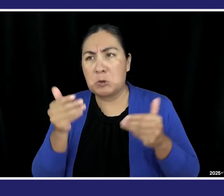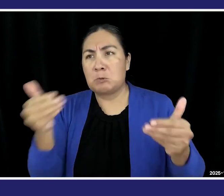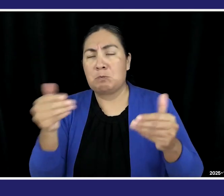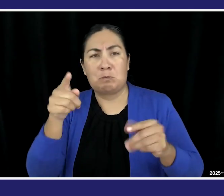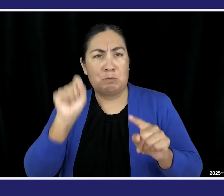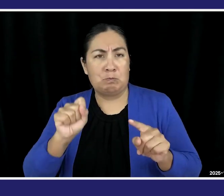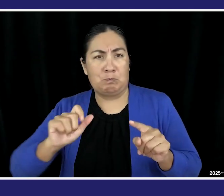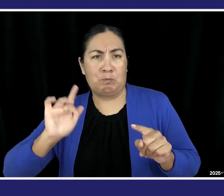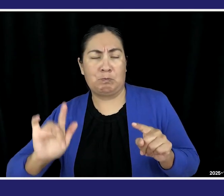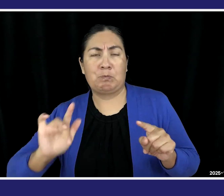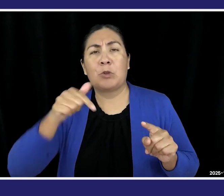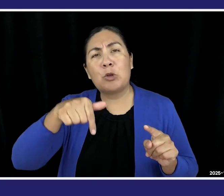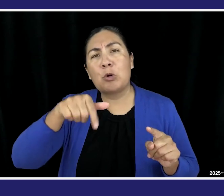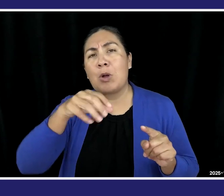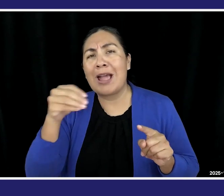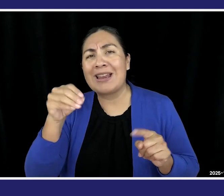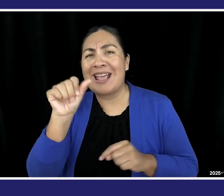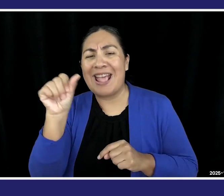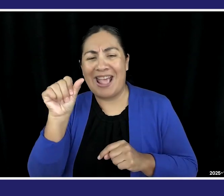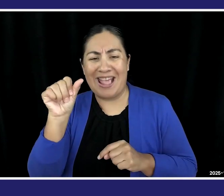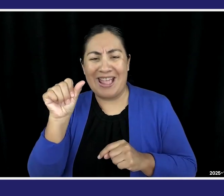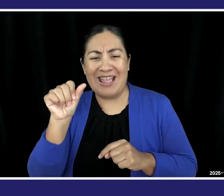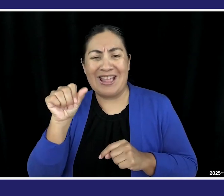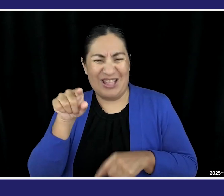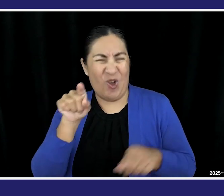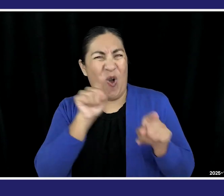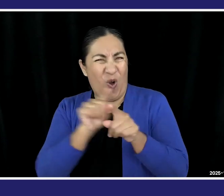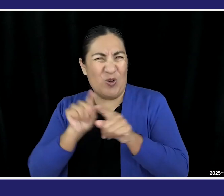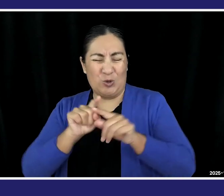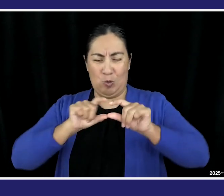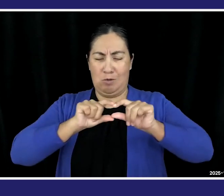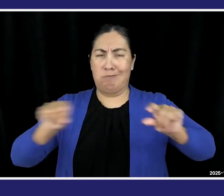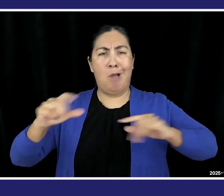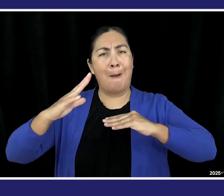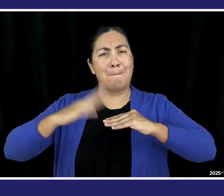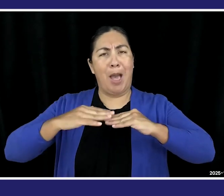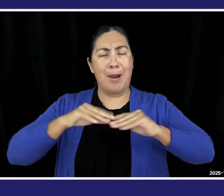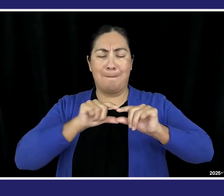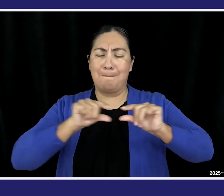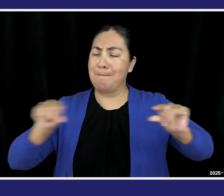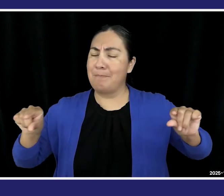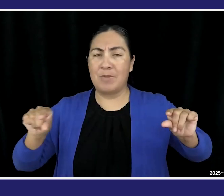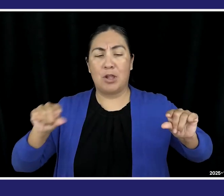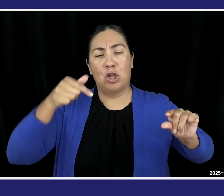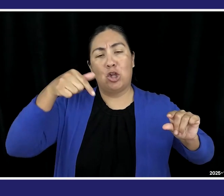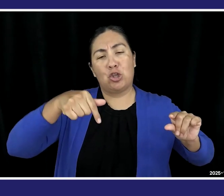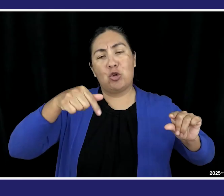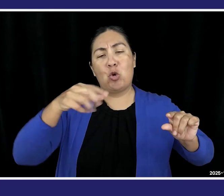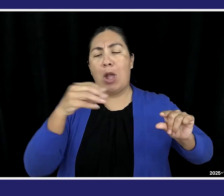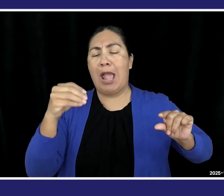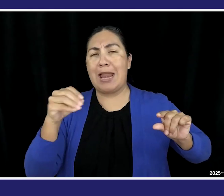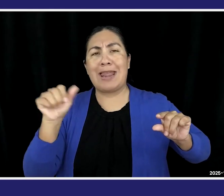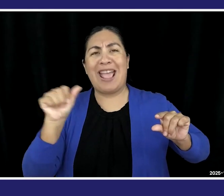the Q&A window in Zoom. That's also in that toolbar. It says Q&A, it has a little question mark in